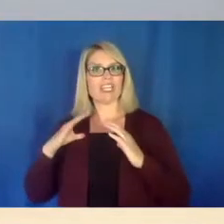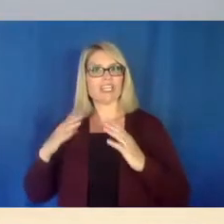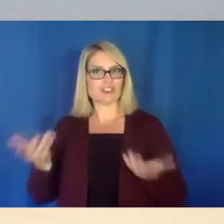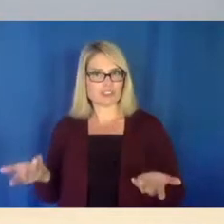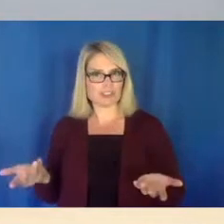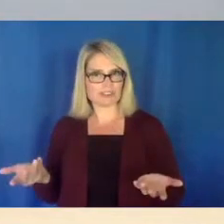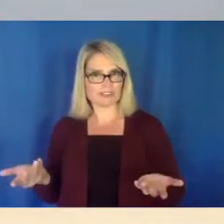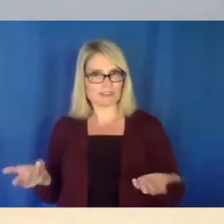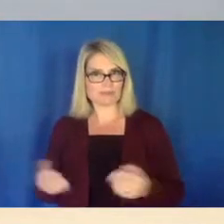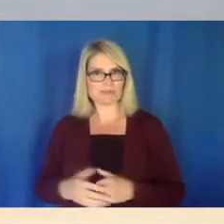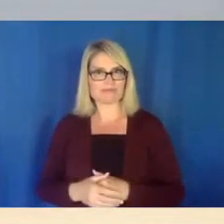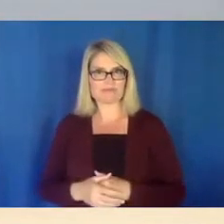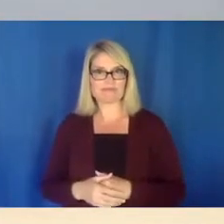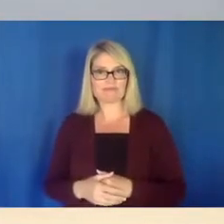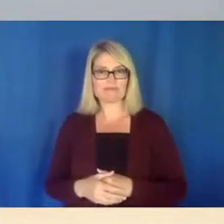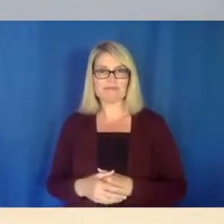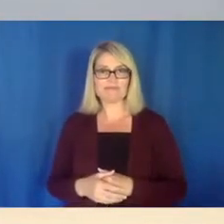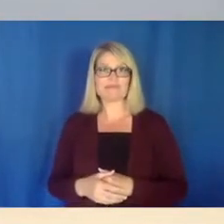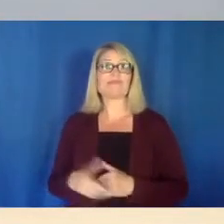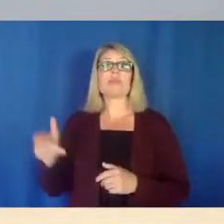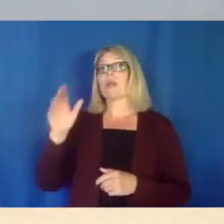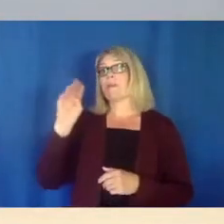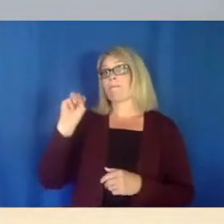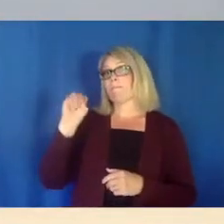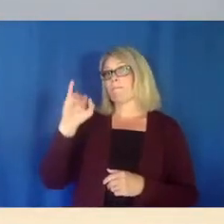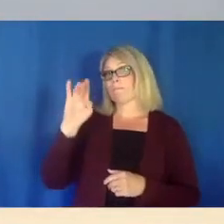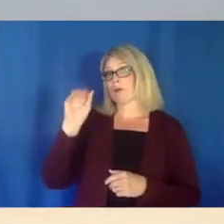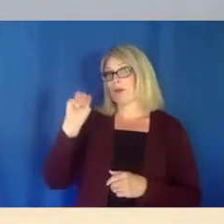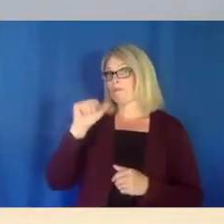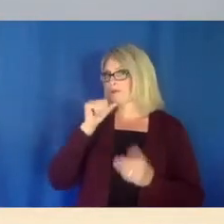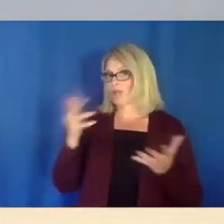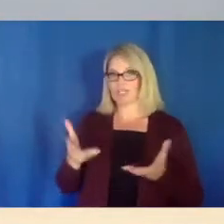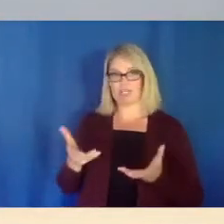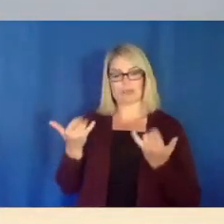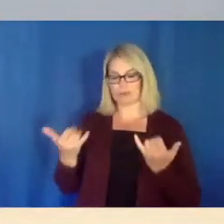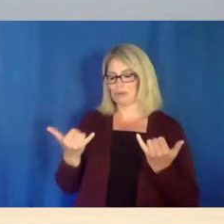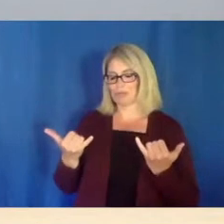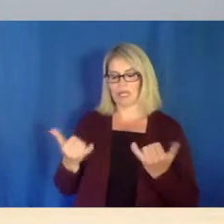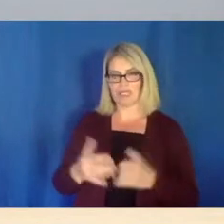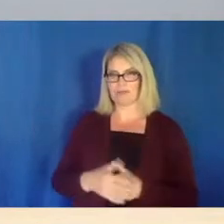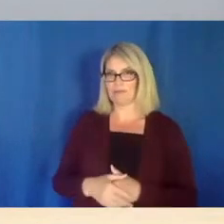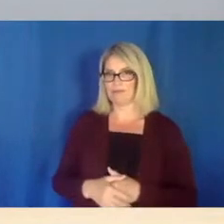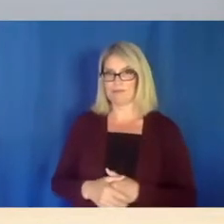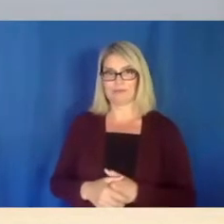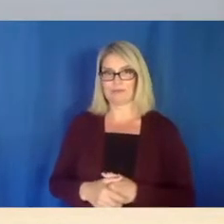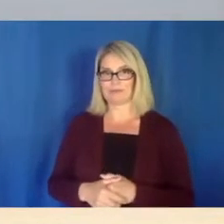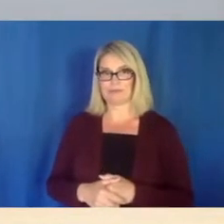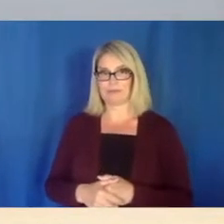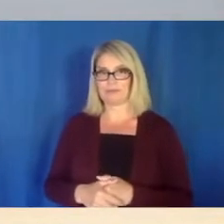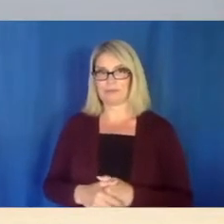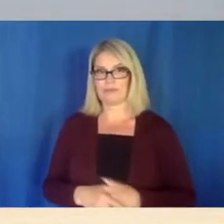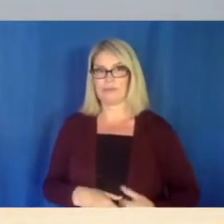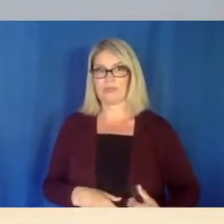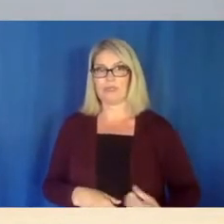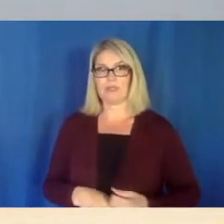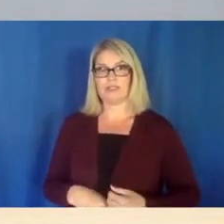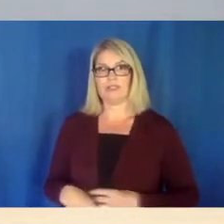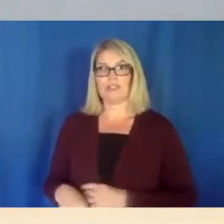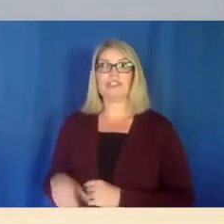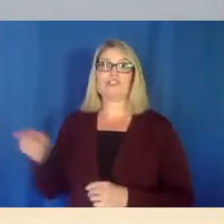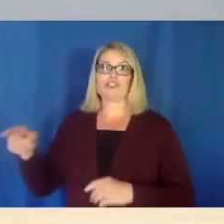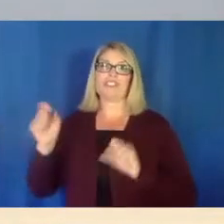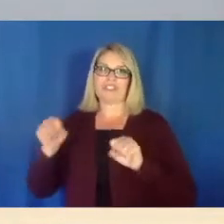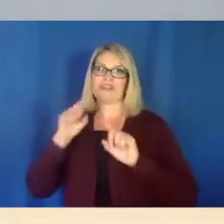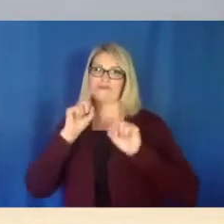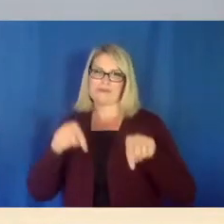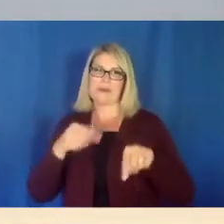Hi, Dave. I know Marion's not here today, but so she would be better able to speak to that.